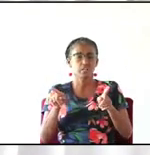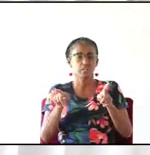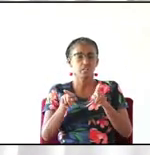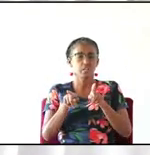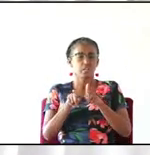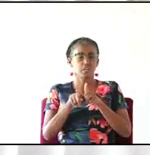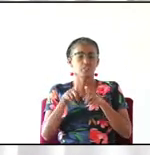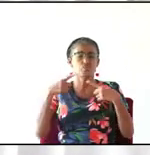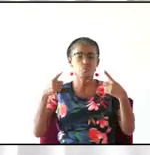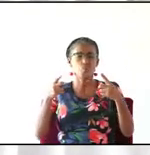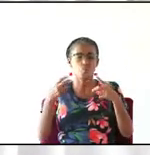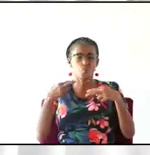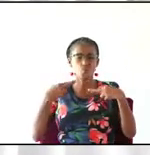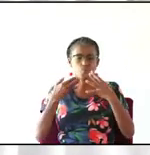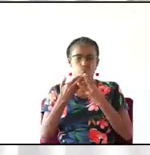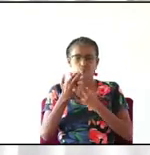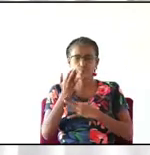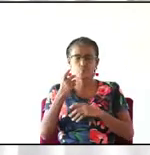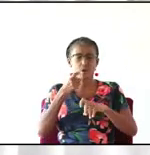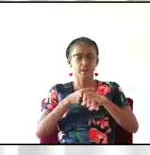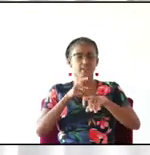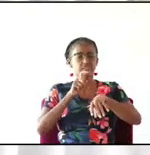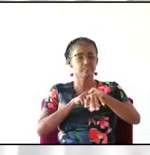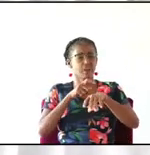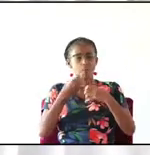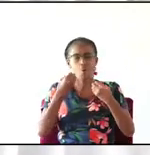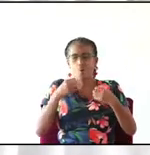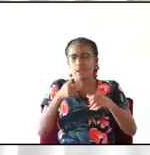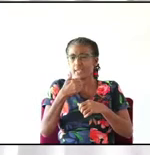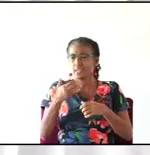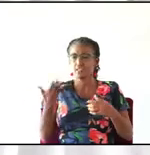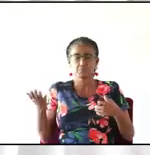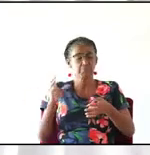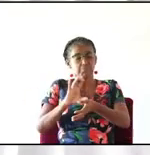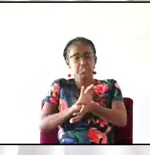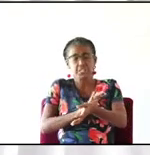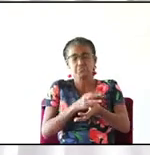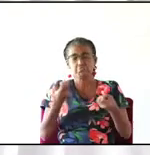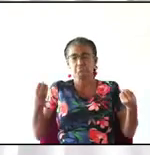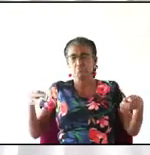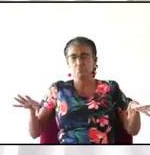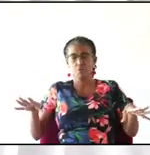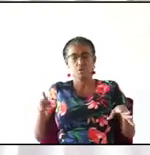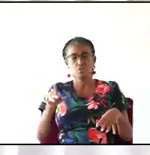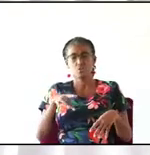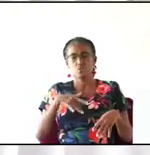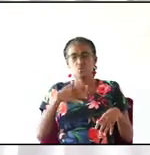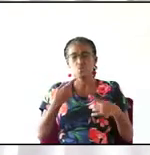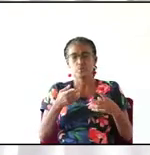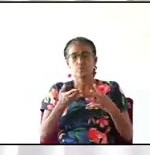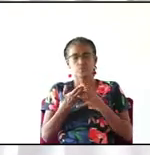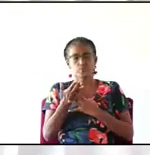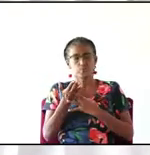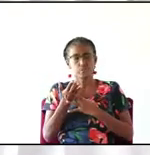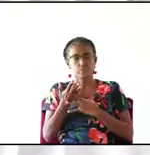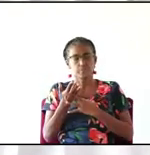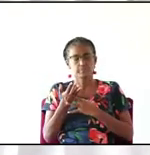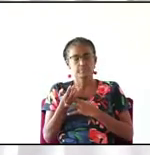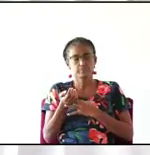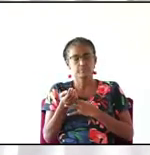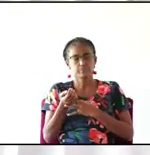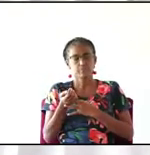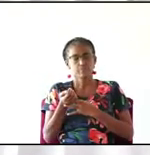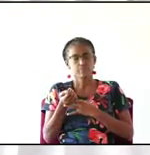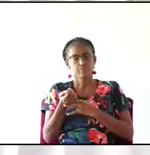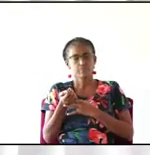the difficulties facing breast cancer or any other kind of cancer, that you hang on to those tiny light moments or your butter torch